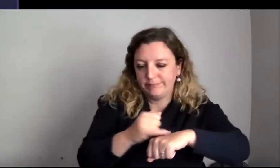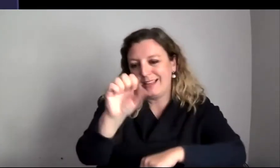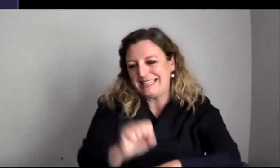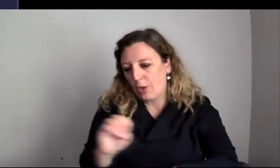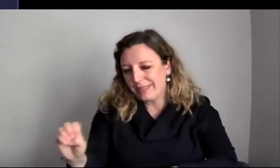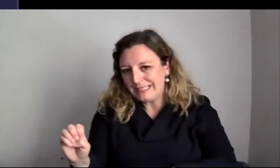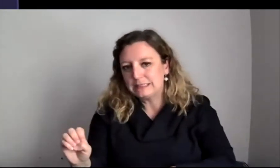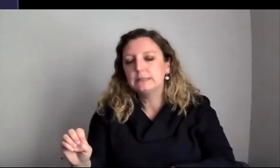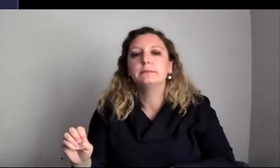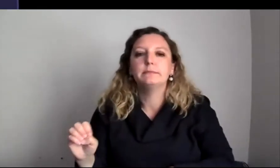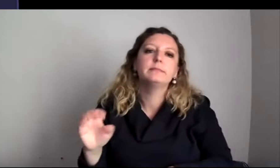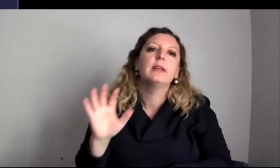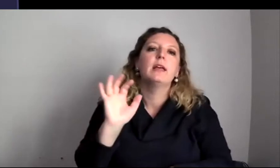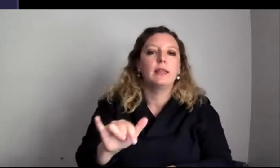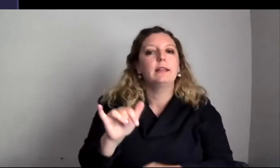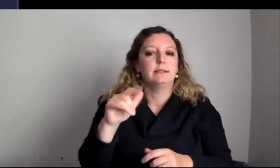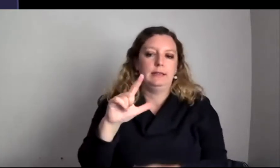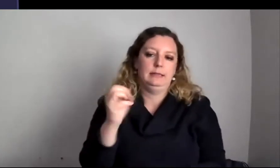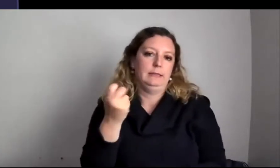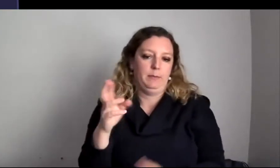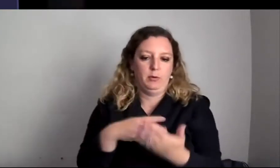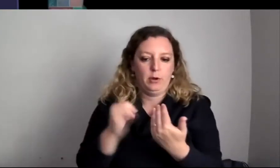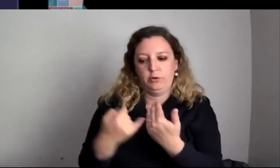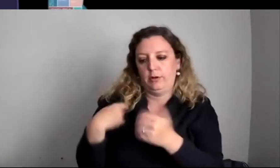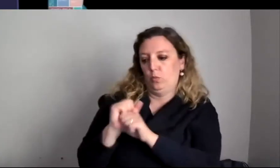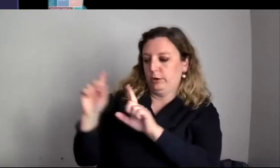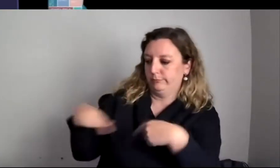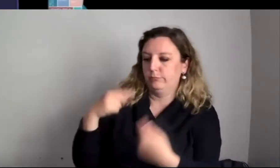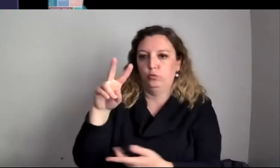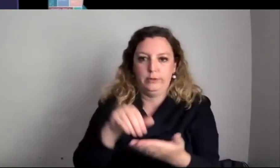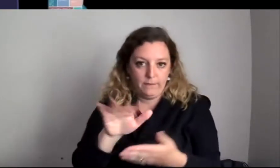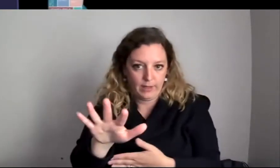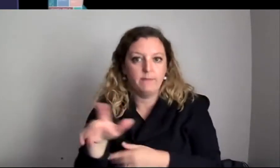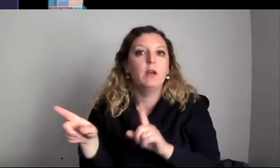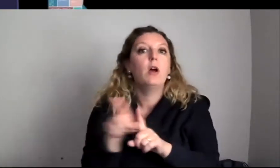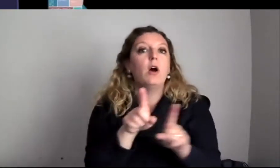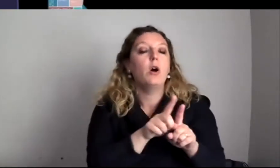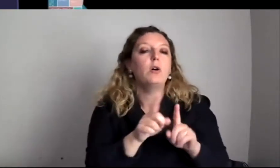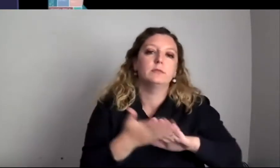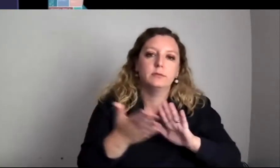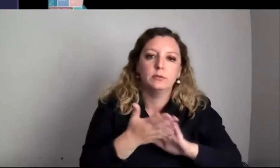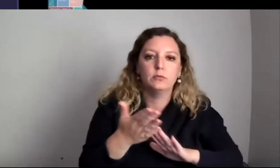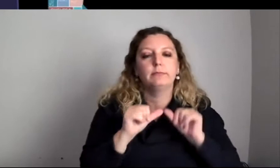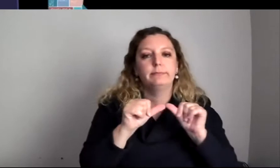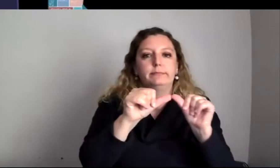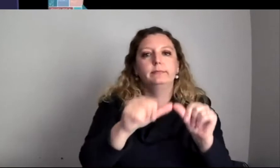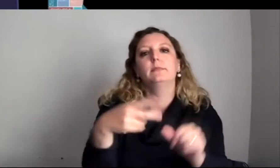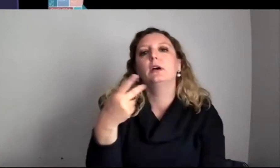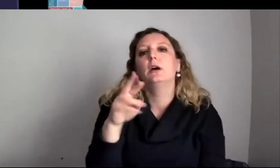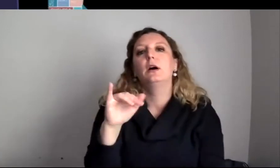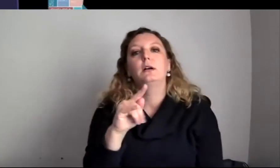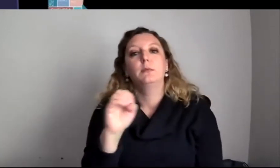the Ranamafana ruffed lemur project, where I've been working since 2005. And I also run and maintain the Primate